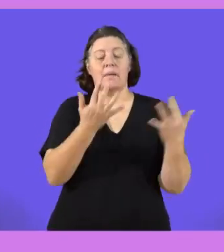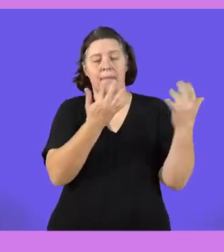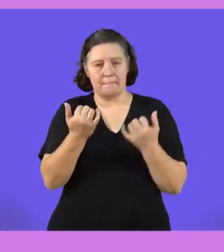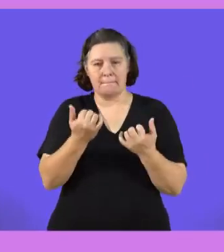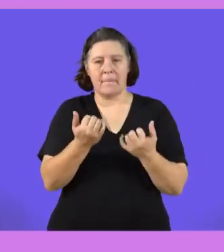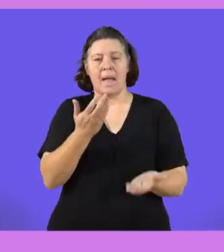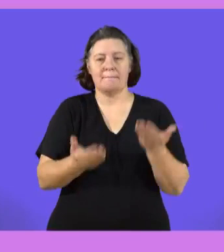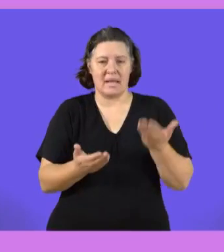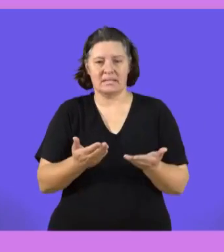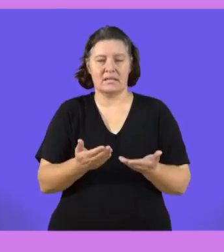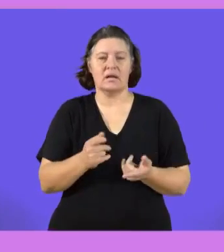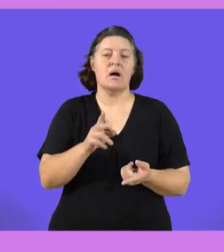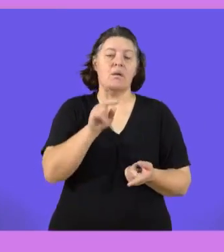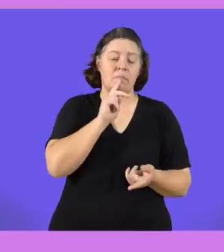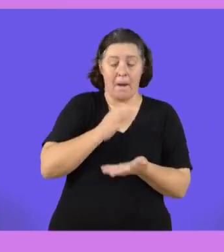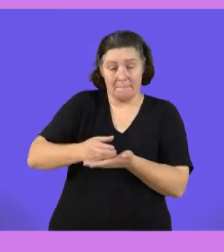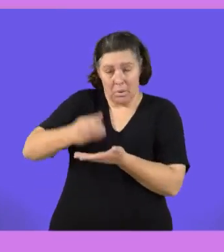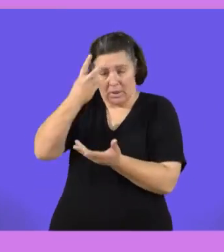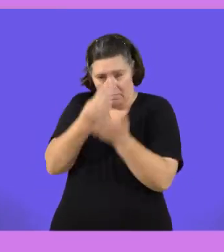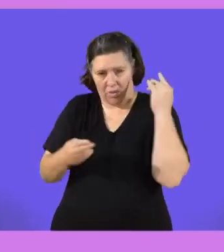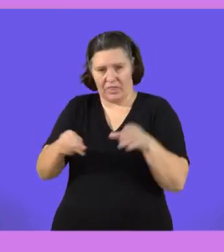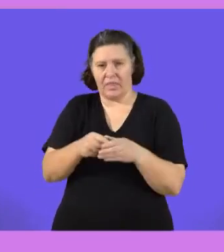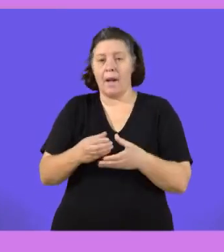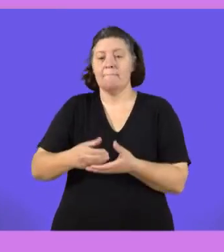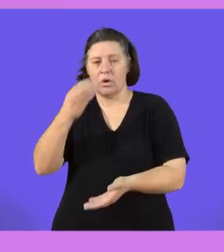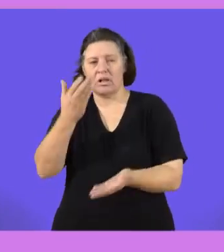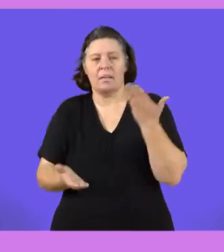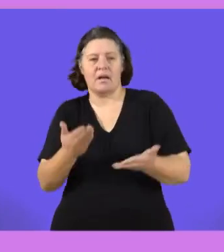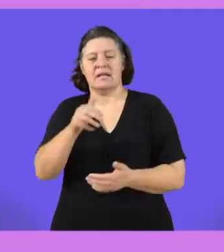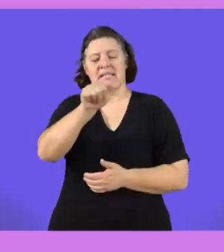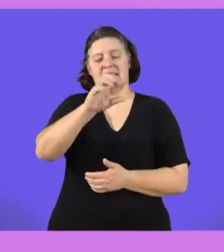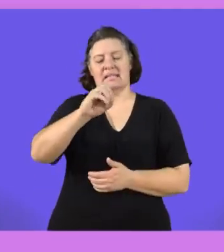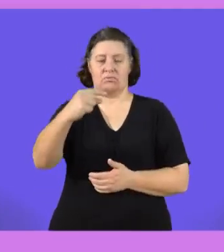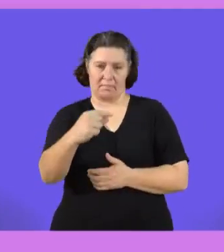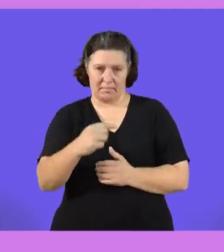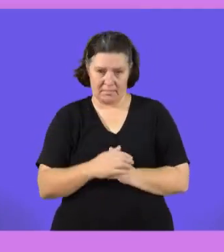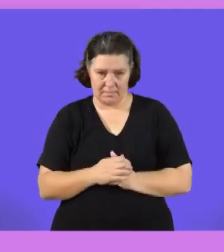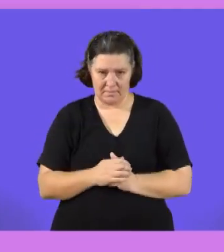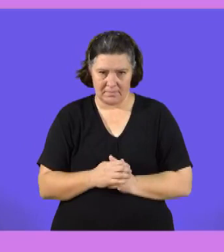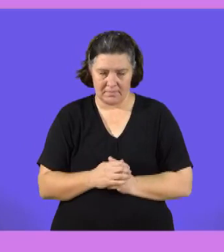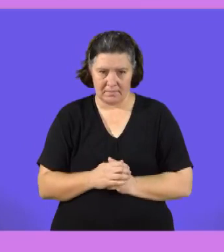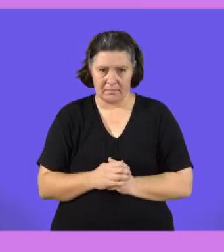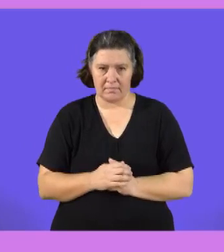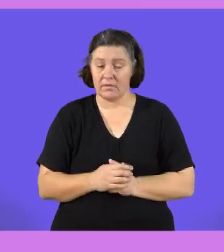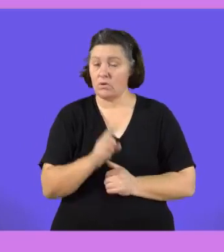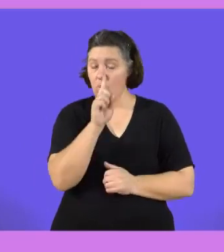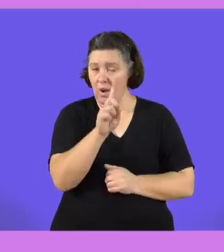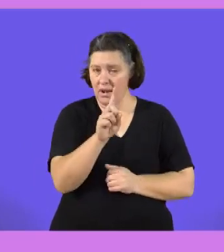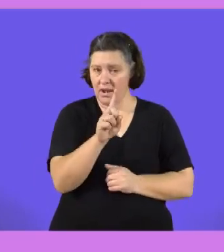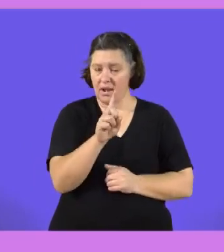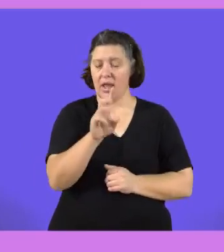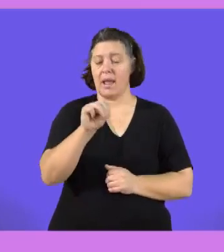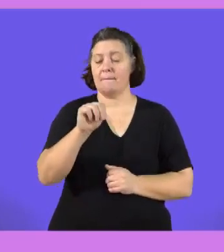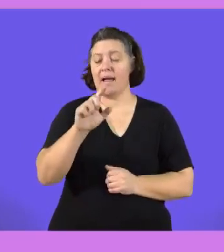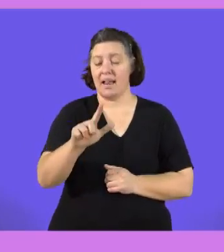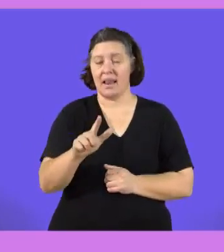calculate the total mass, the liquid and bottle, if the bottle itself weighs 60 grams. We said that 1